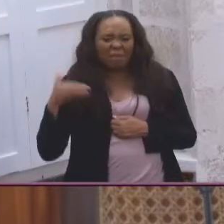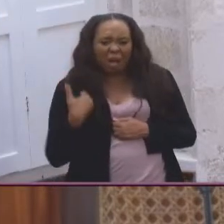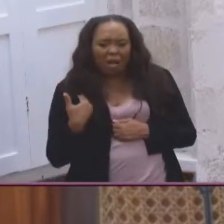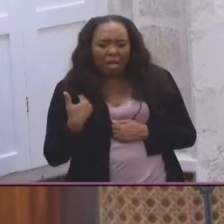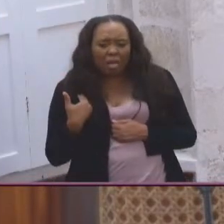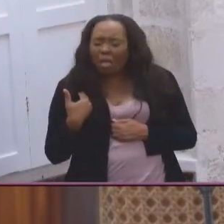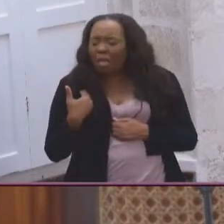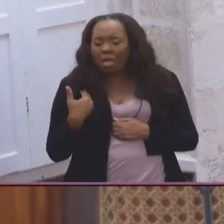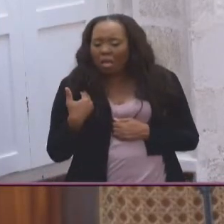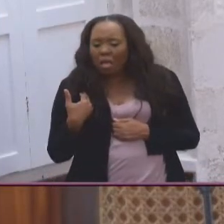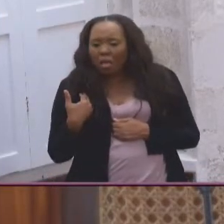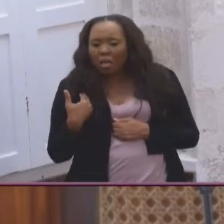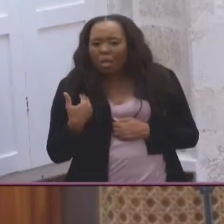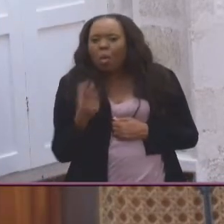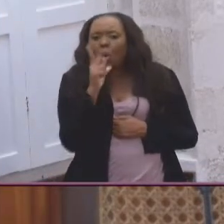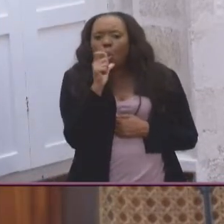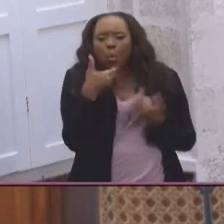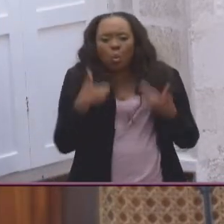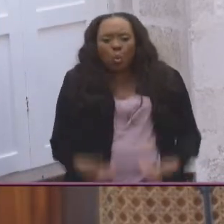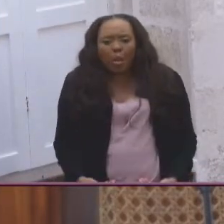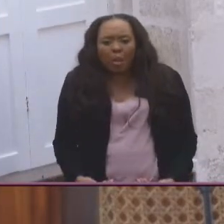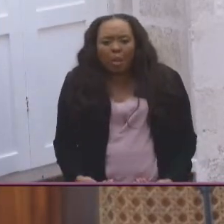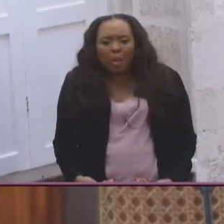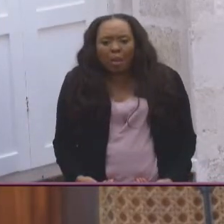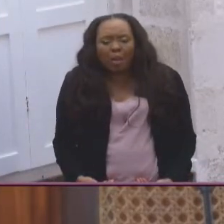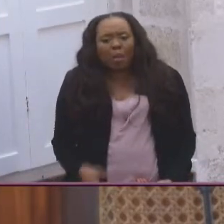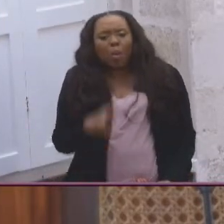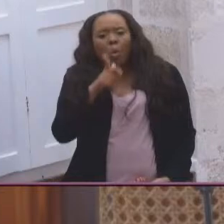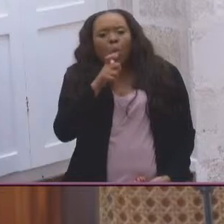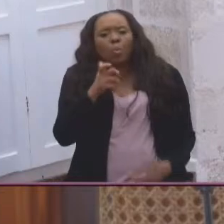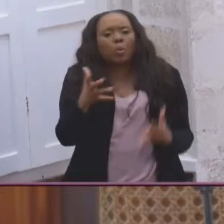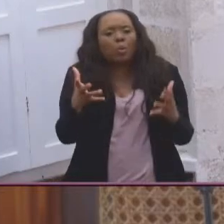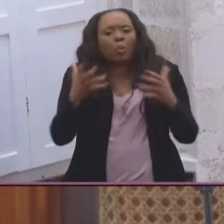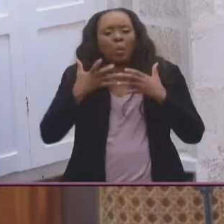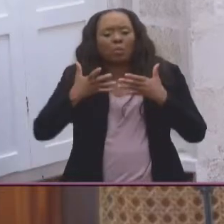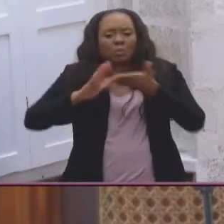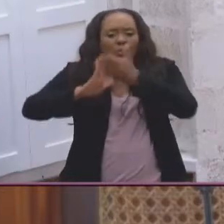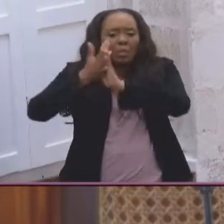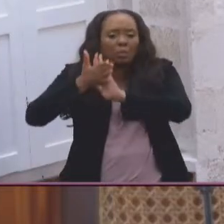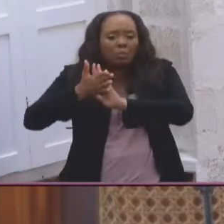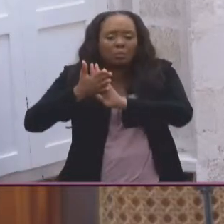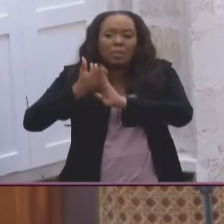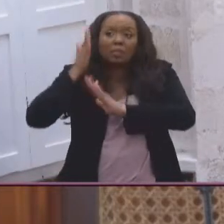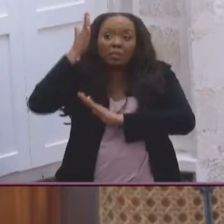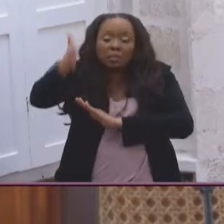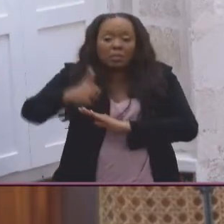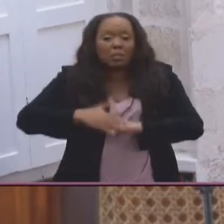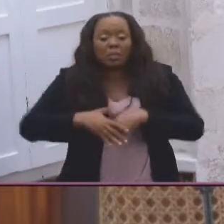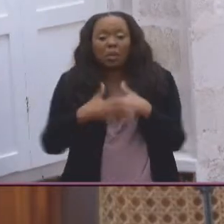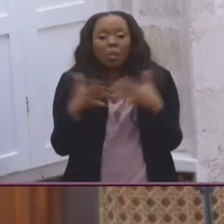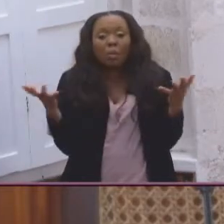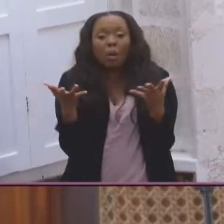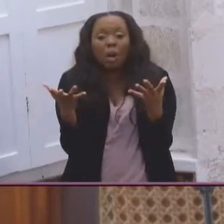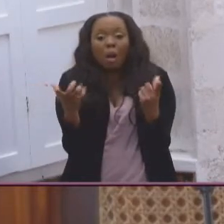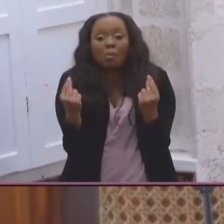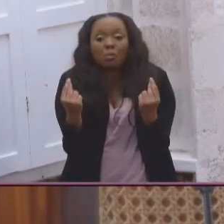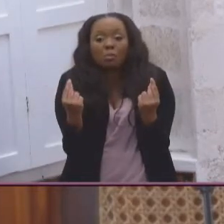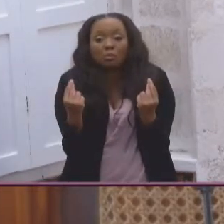ourselves who we are as opposed to who we want to be, and what are we prepared to do to